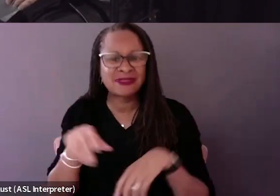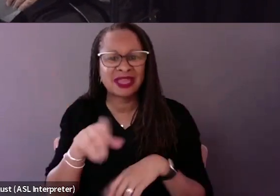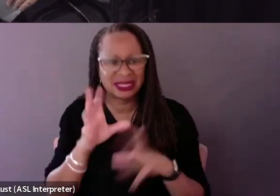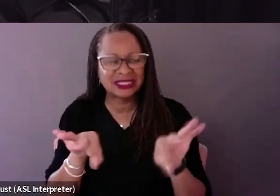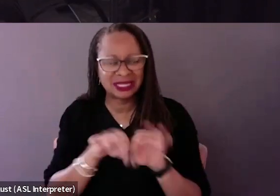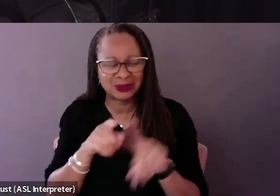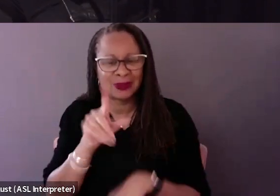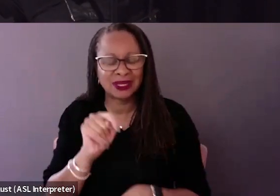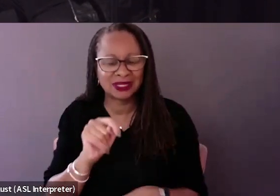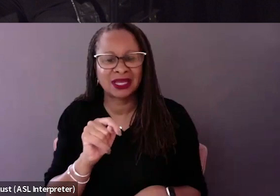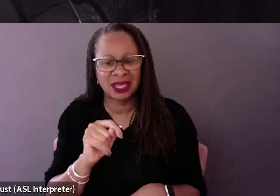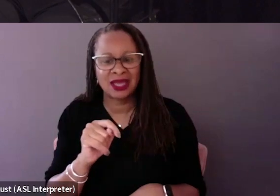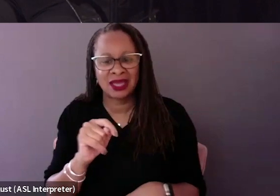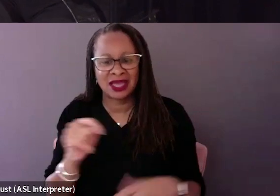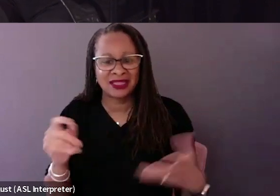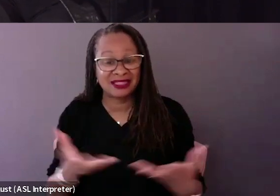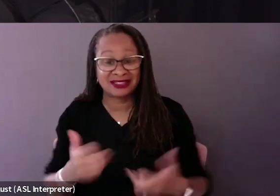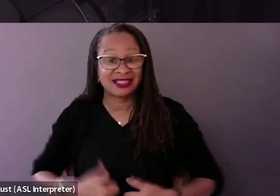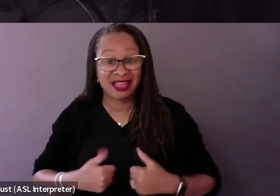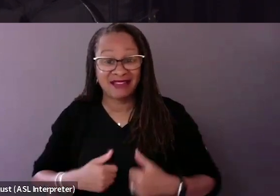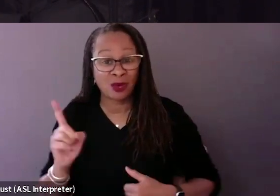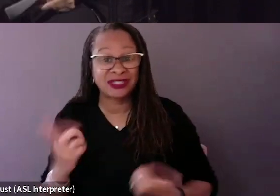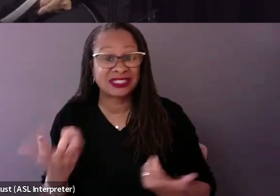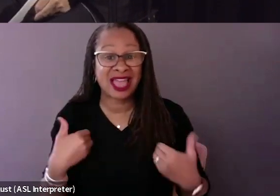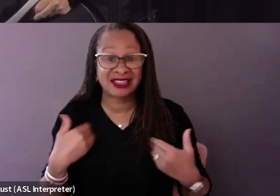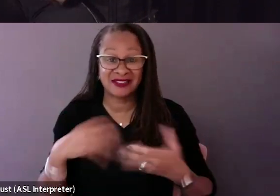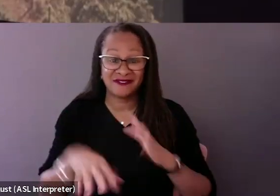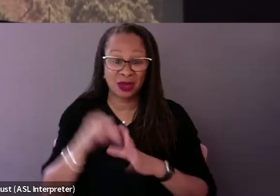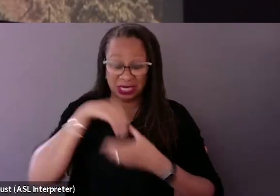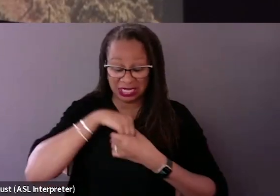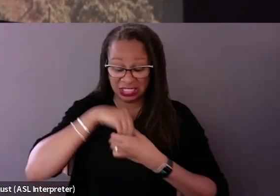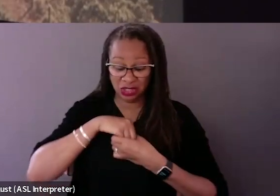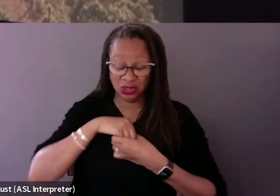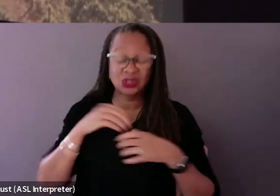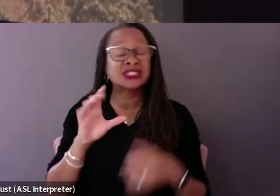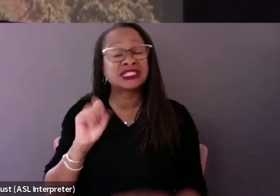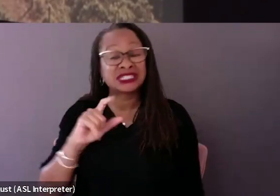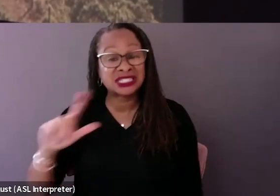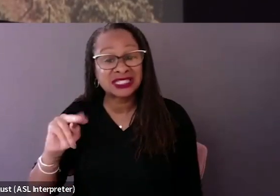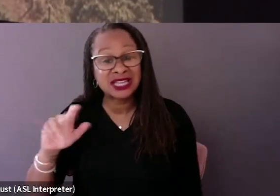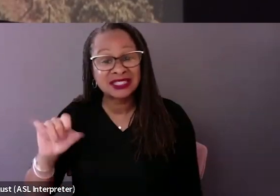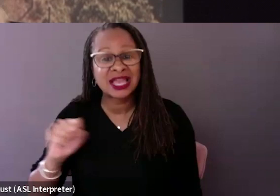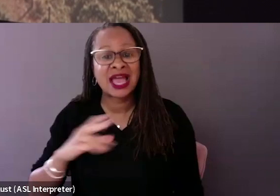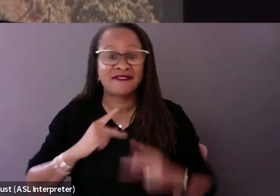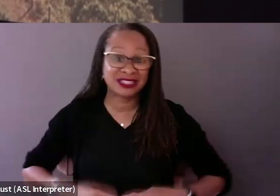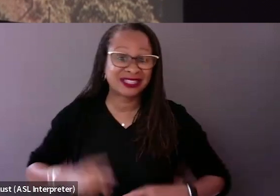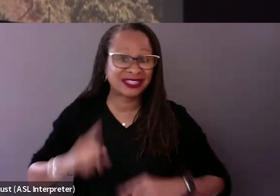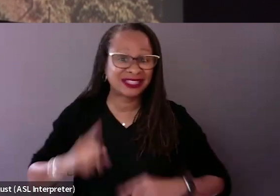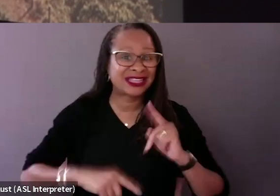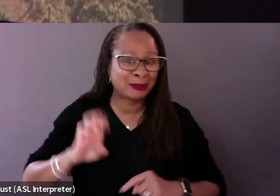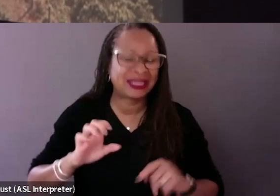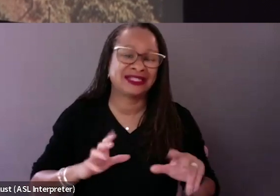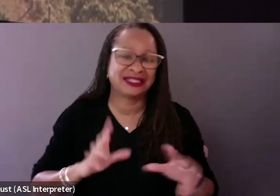it, and that at this life where he has found an inner stillness of a sort, he physically he cannot be still. But anyway, that's